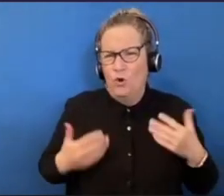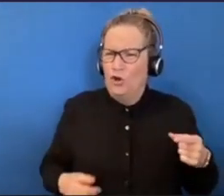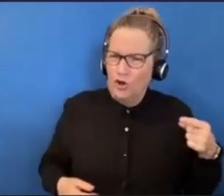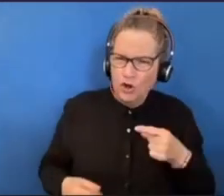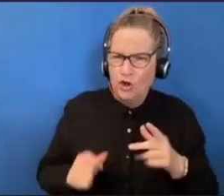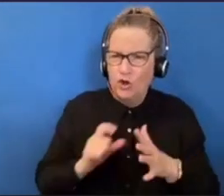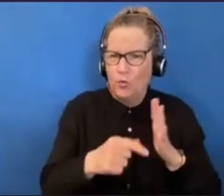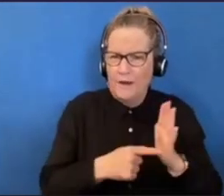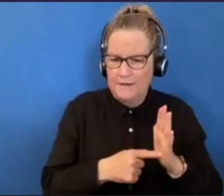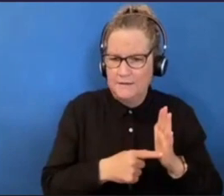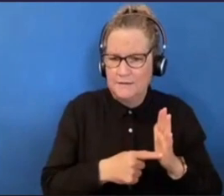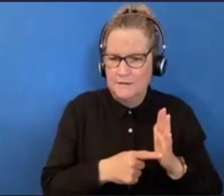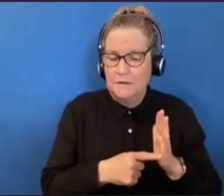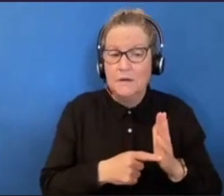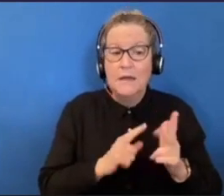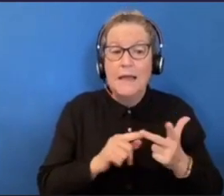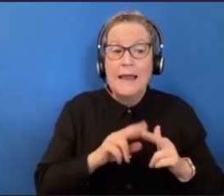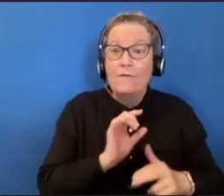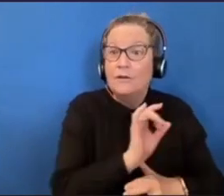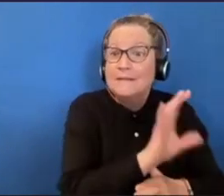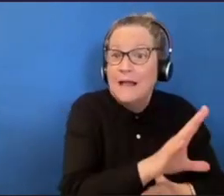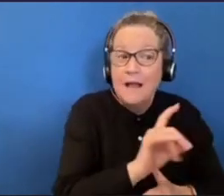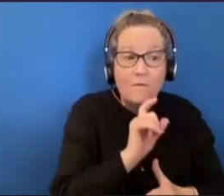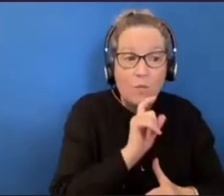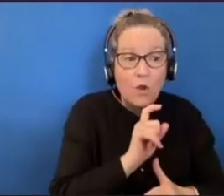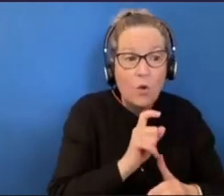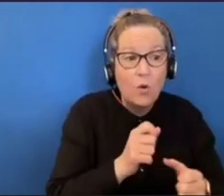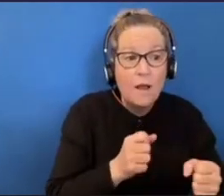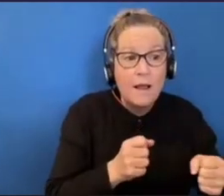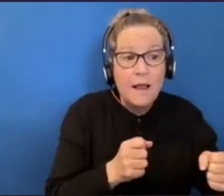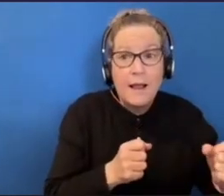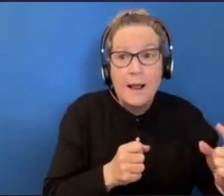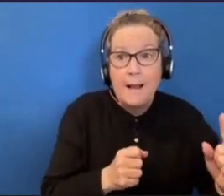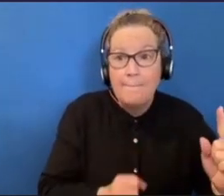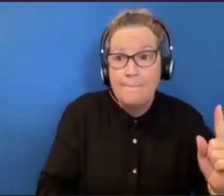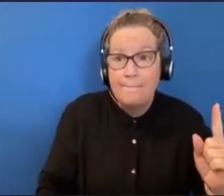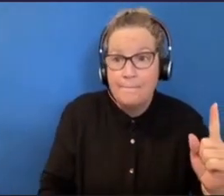will slowly come to the door and will be assisted to